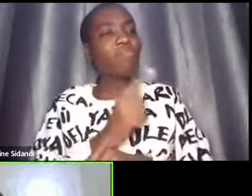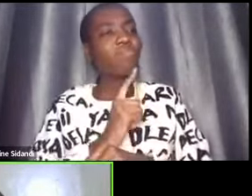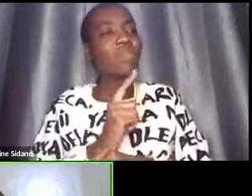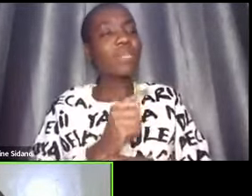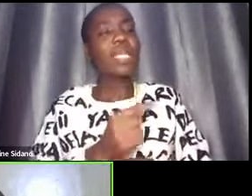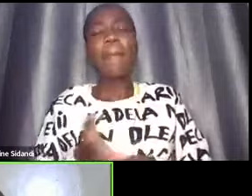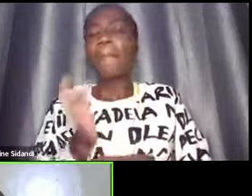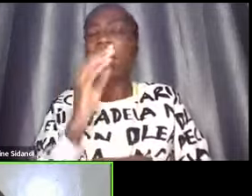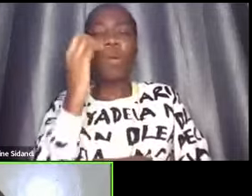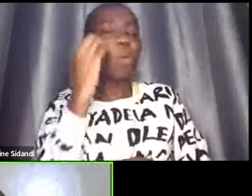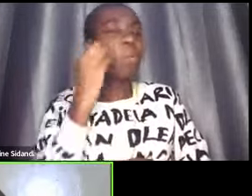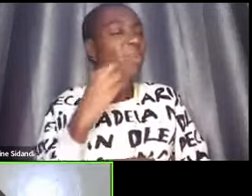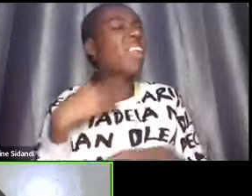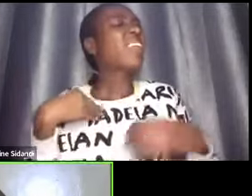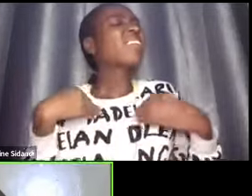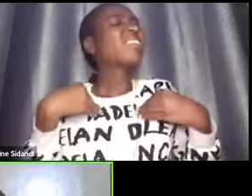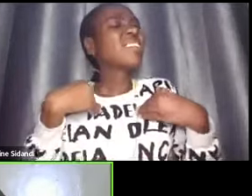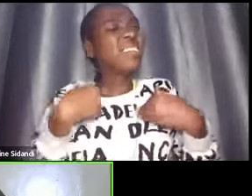evening.